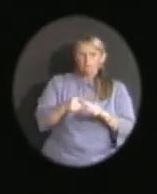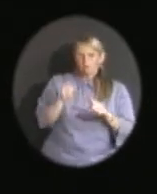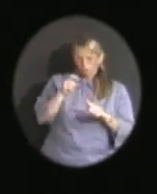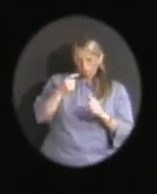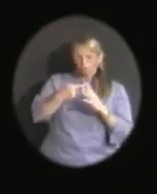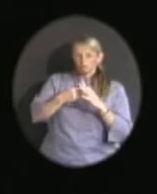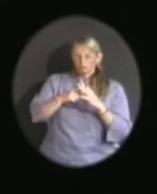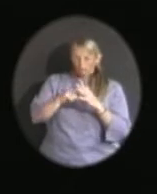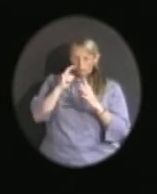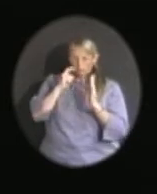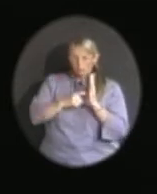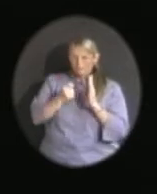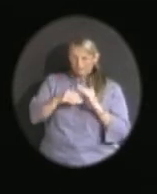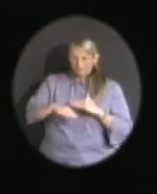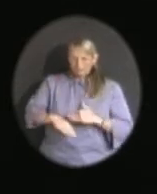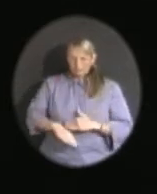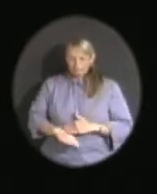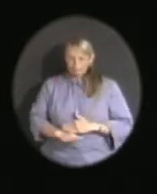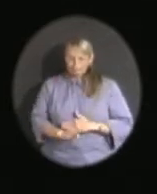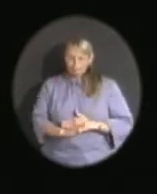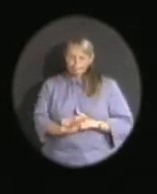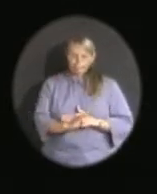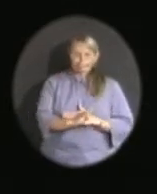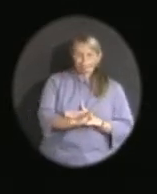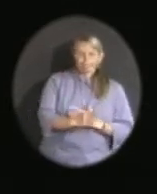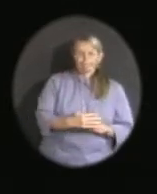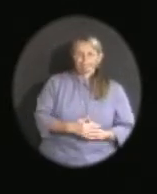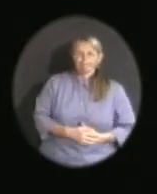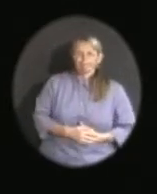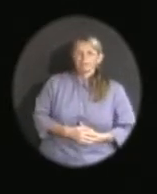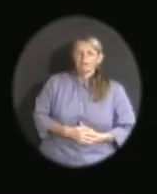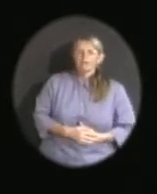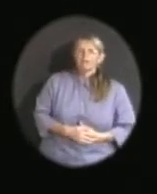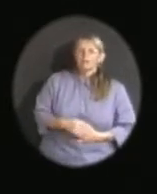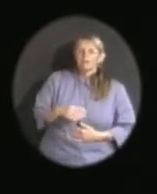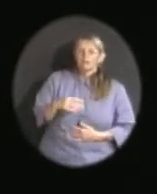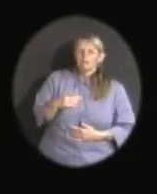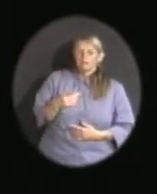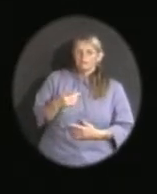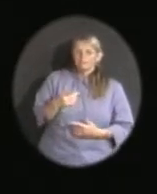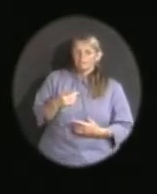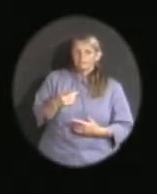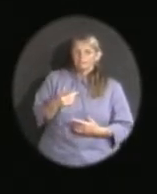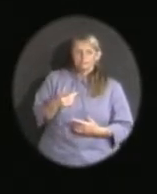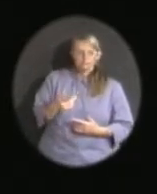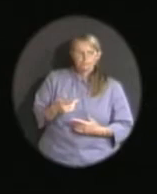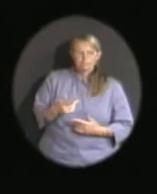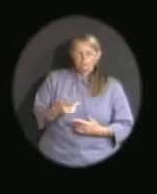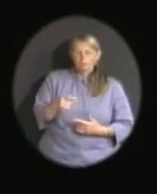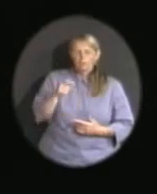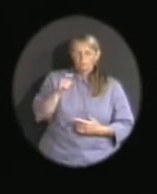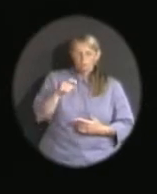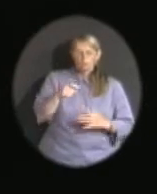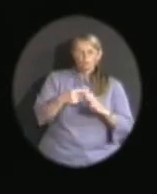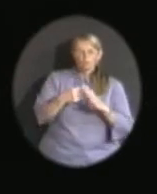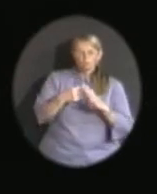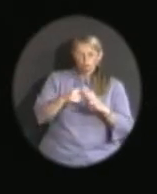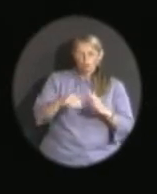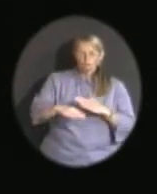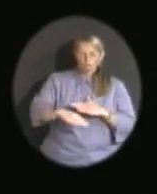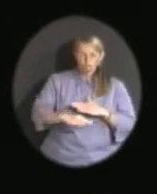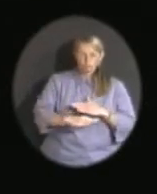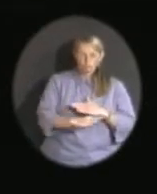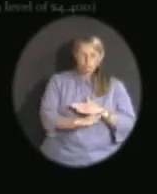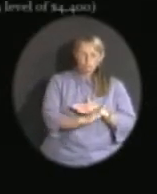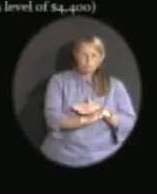I think I've preached this a few times. The 5-year arms are through the system. He sees the county down at its bottom point and should start clicking upward